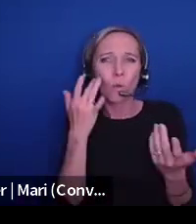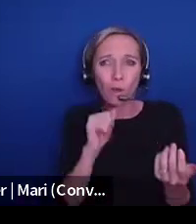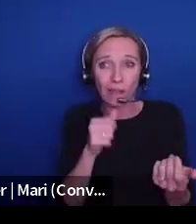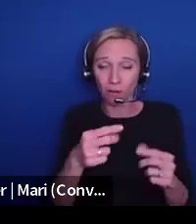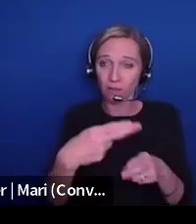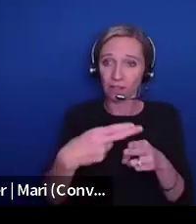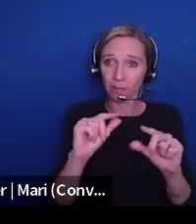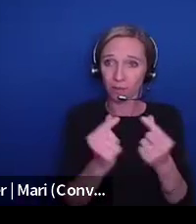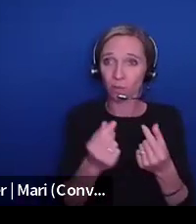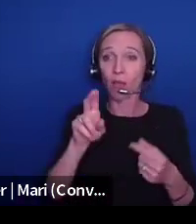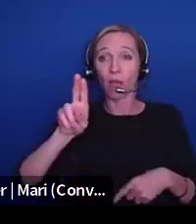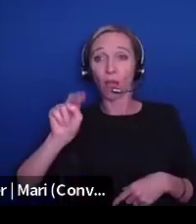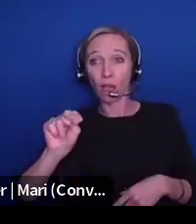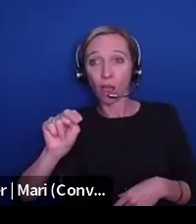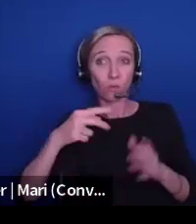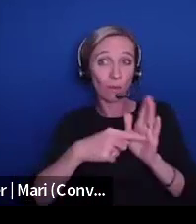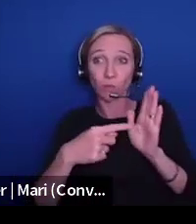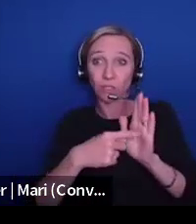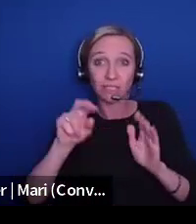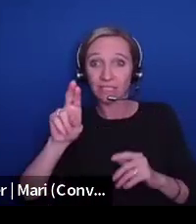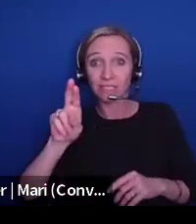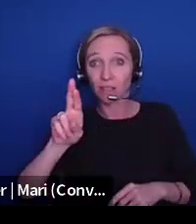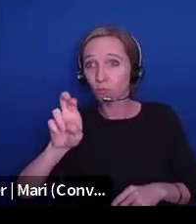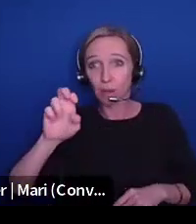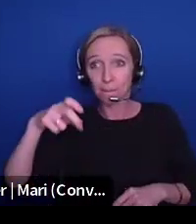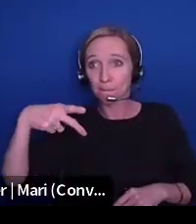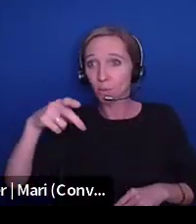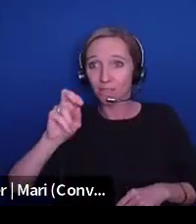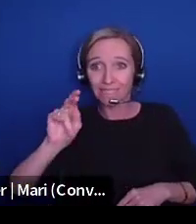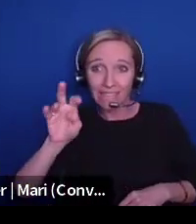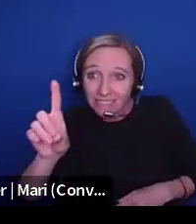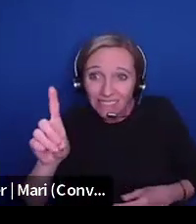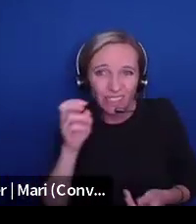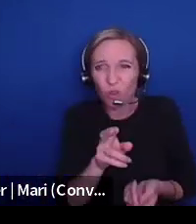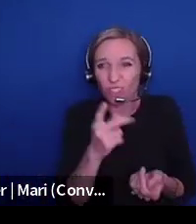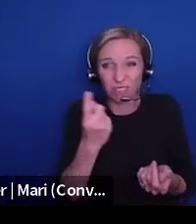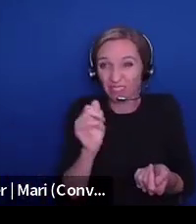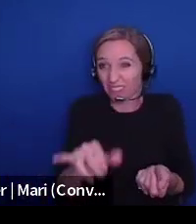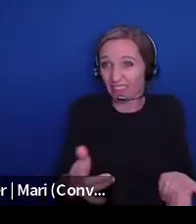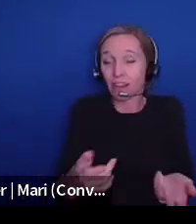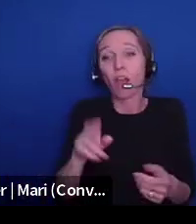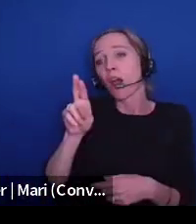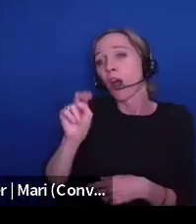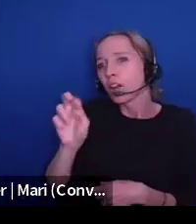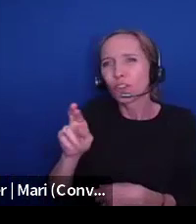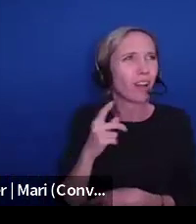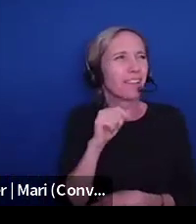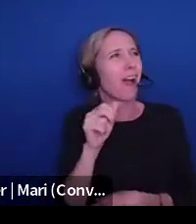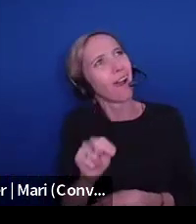group unrepresented, or a variation of underrepresented,